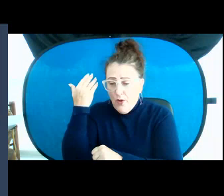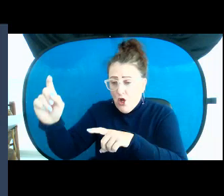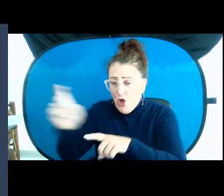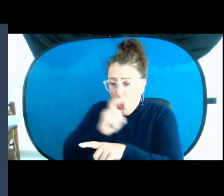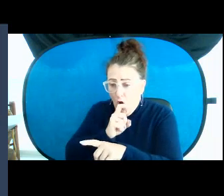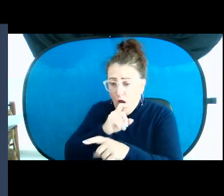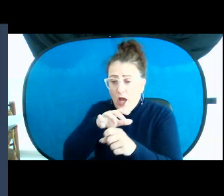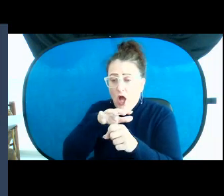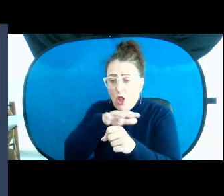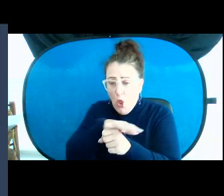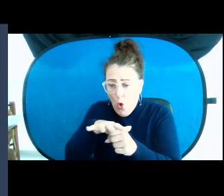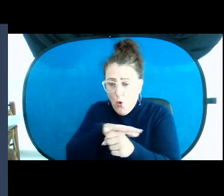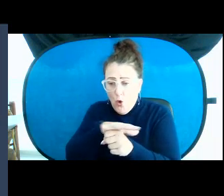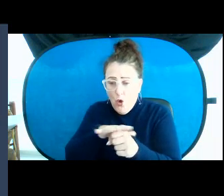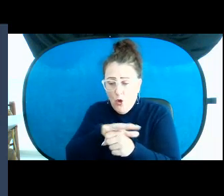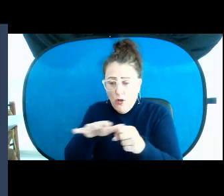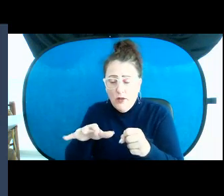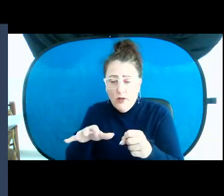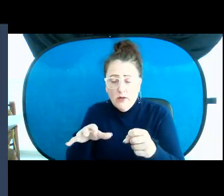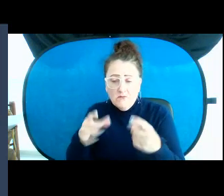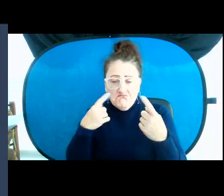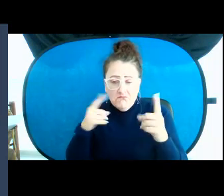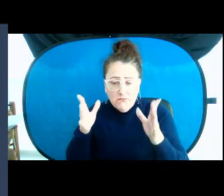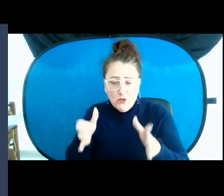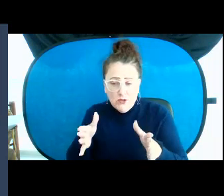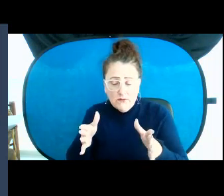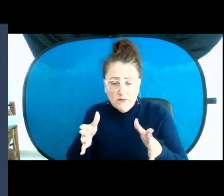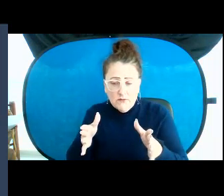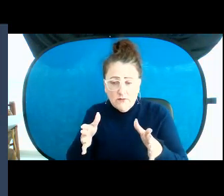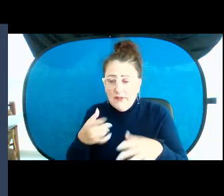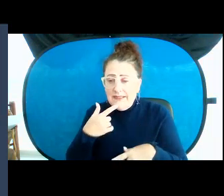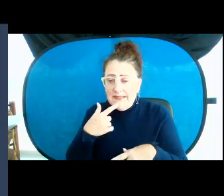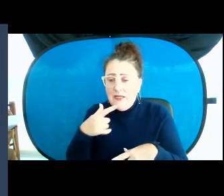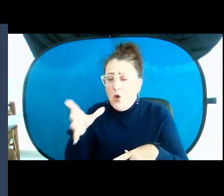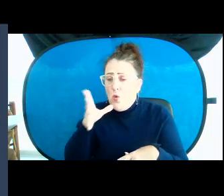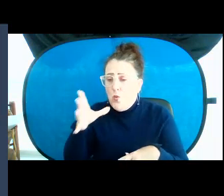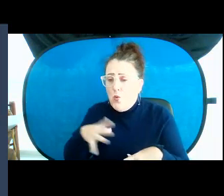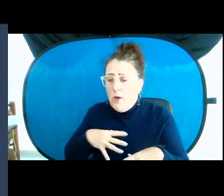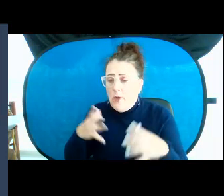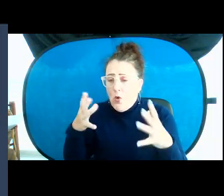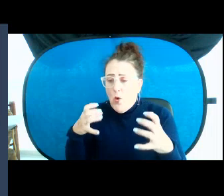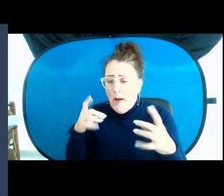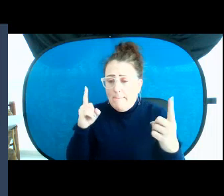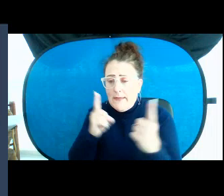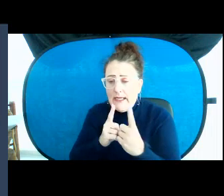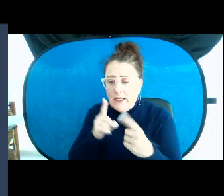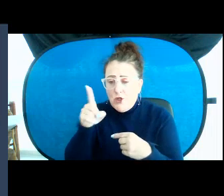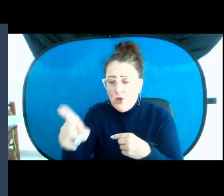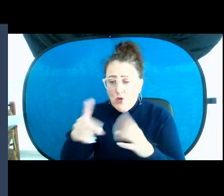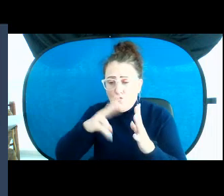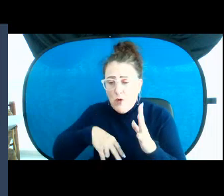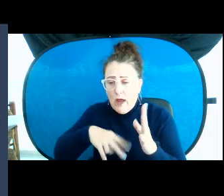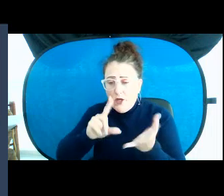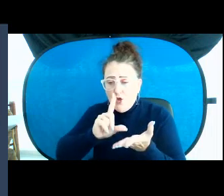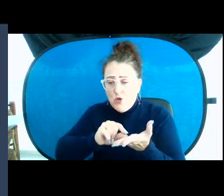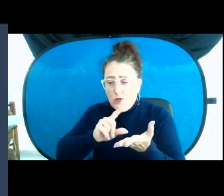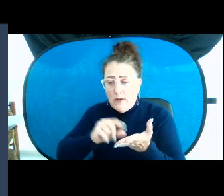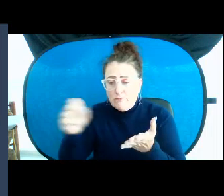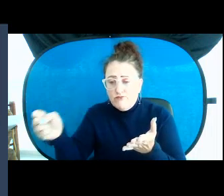elected official and said, there's a woman that would like to meet with you. She saw in the newspaper that you got appointed